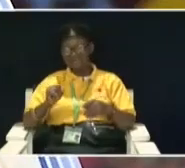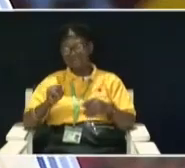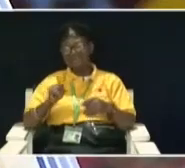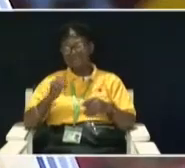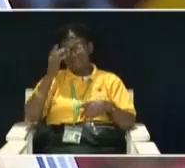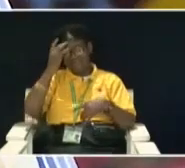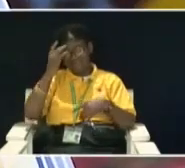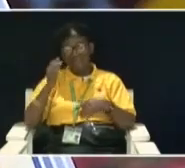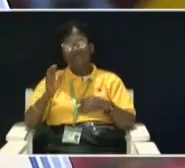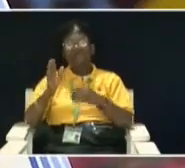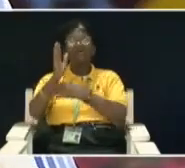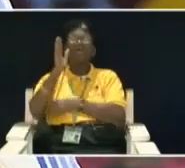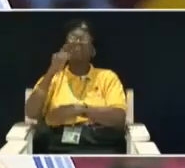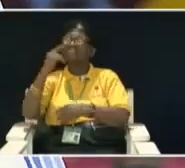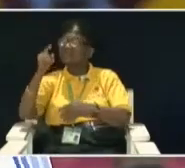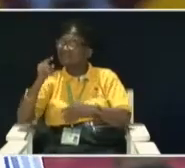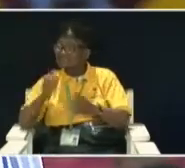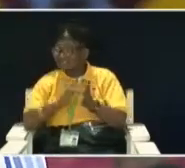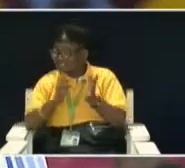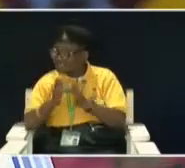is done."